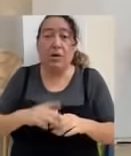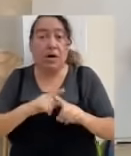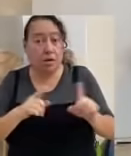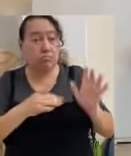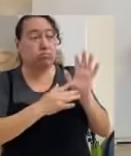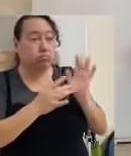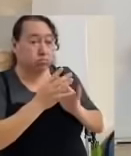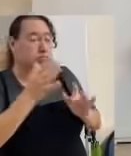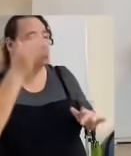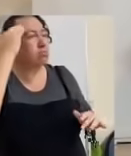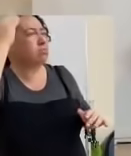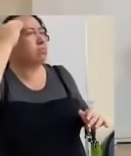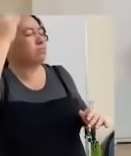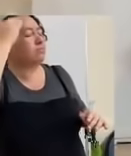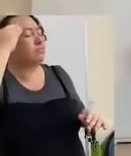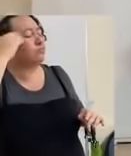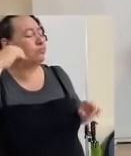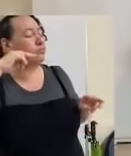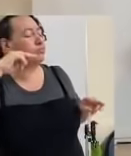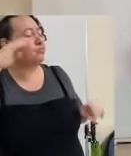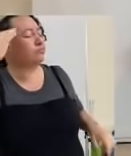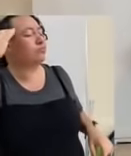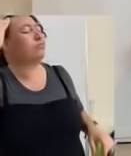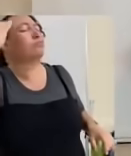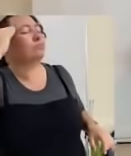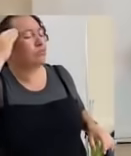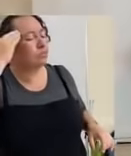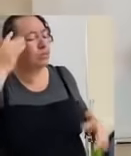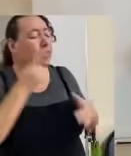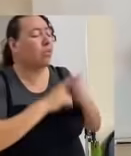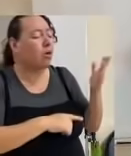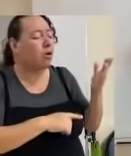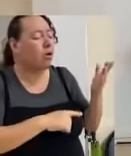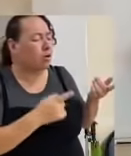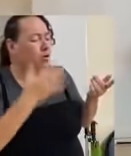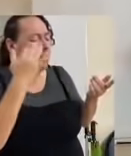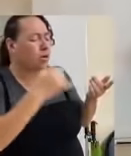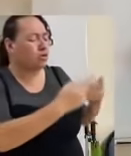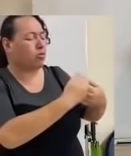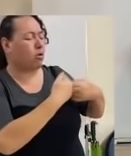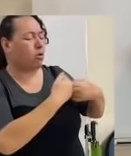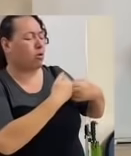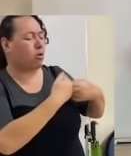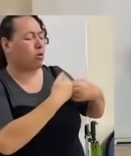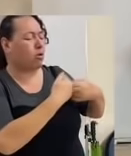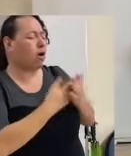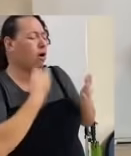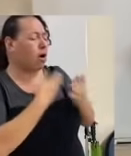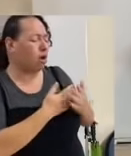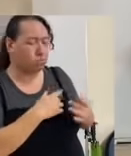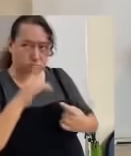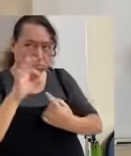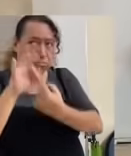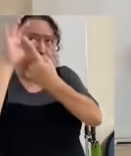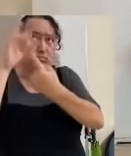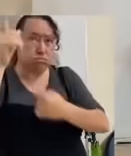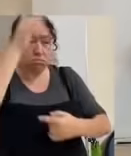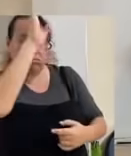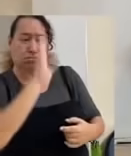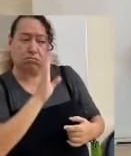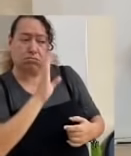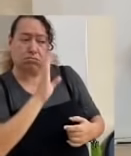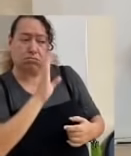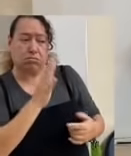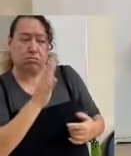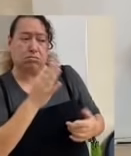things. And Jesus says, why do you call me good? Only God is good. You know, always